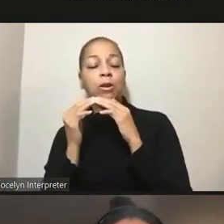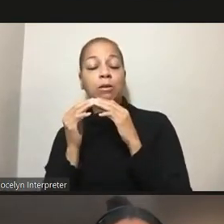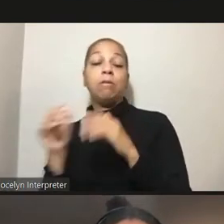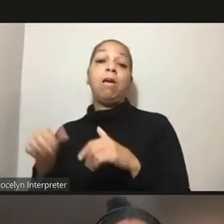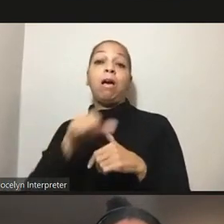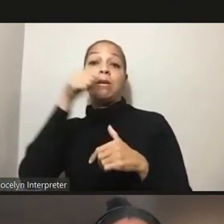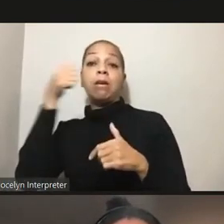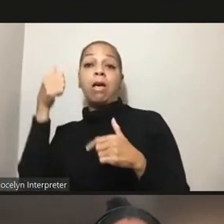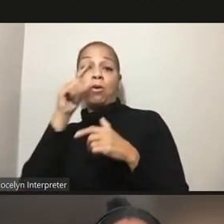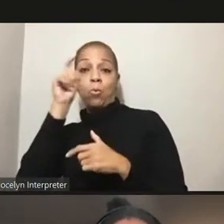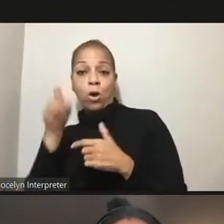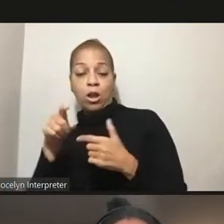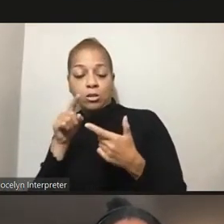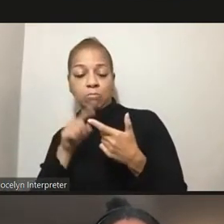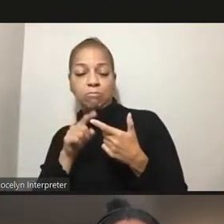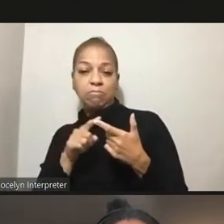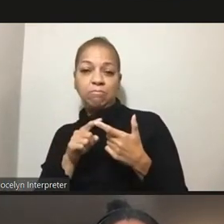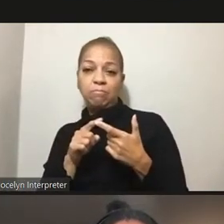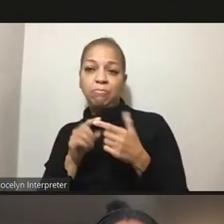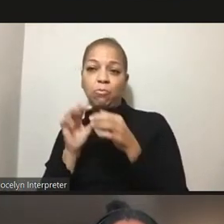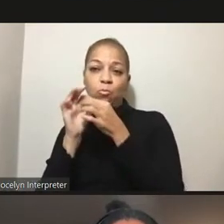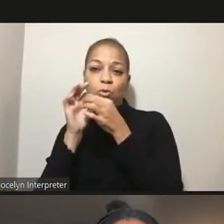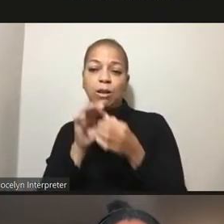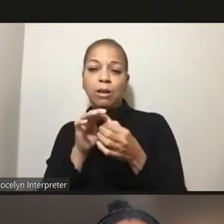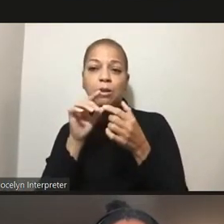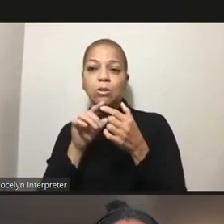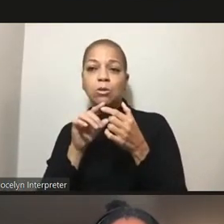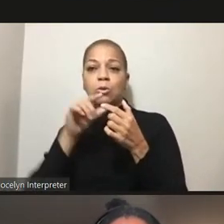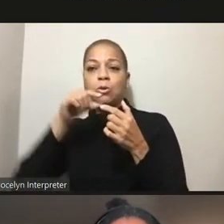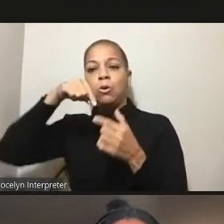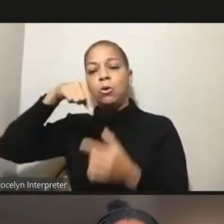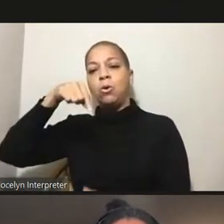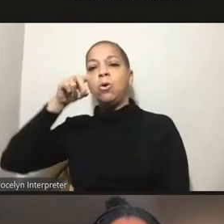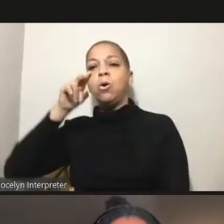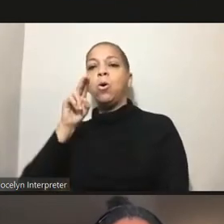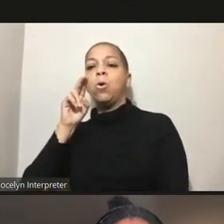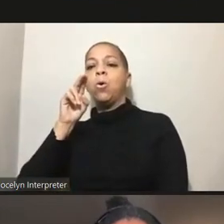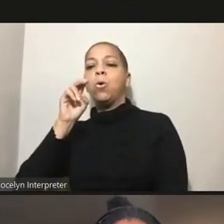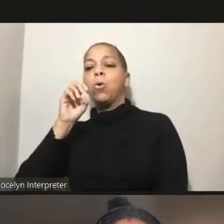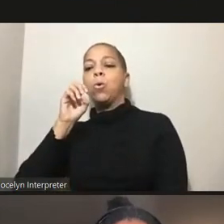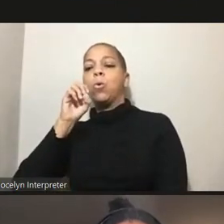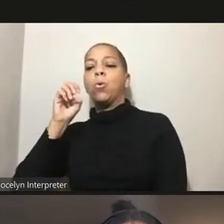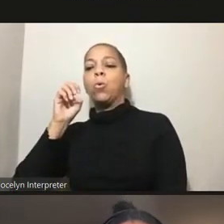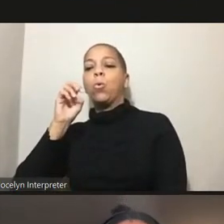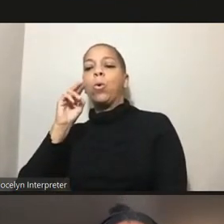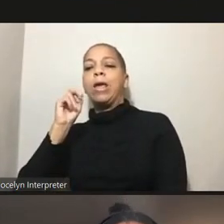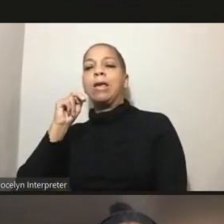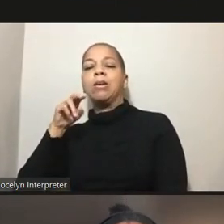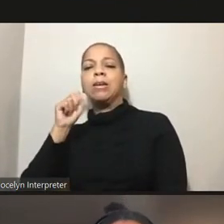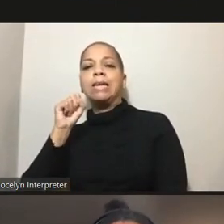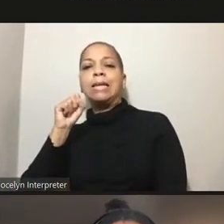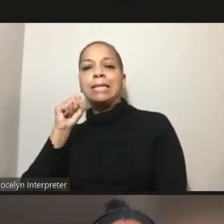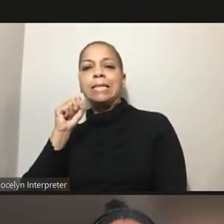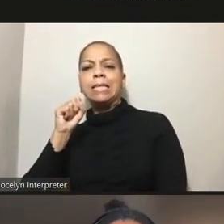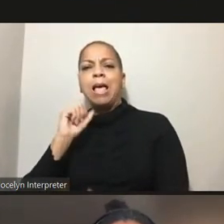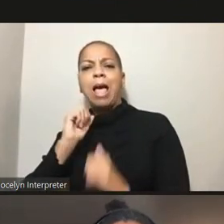question came in around queerness and how does that impact your practice?